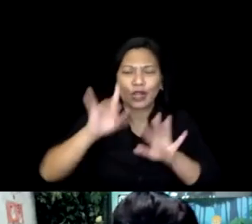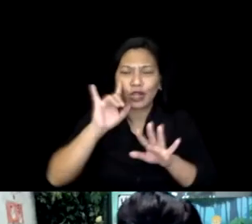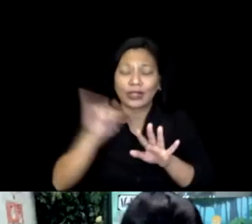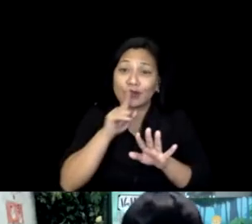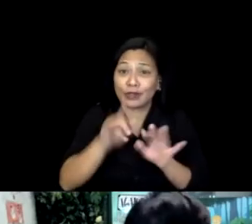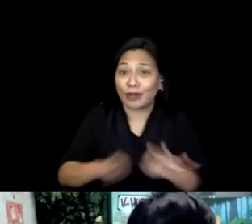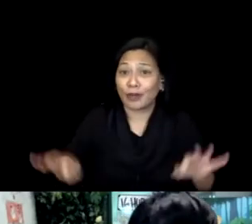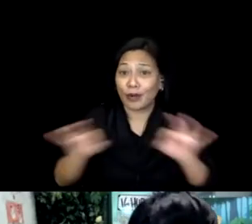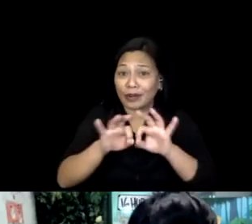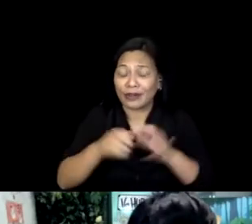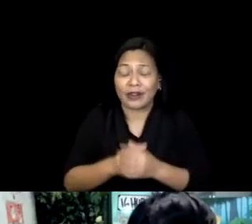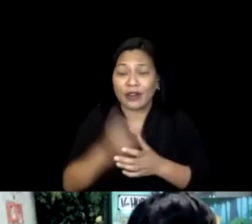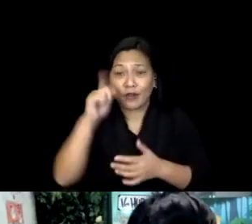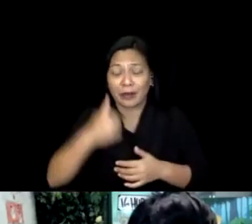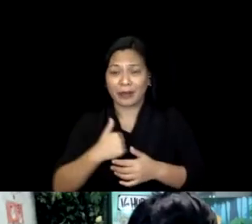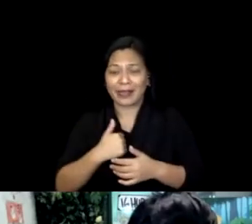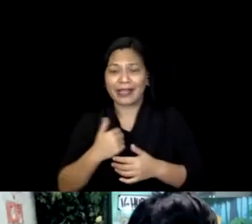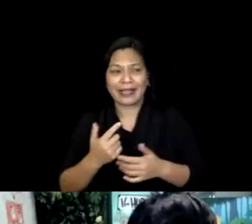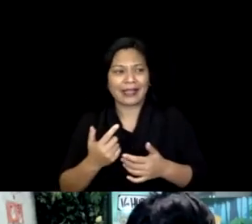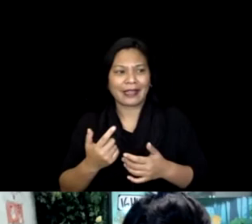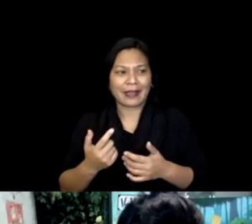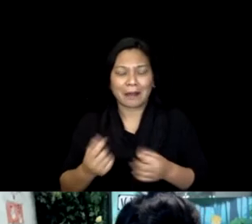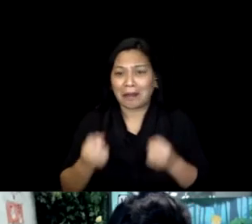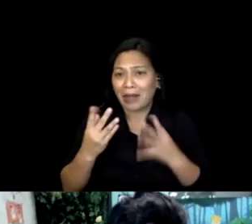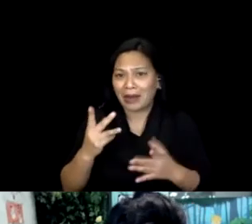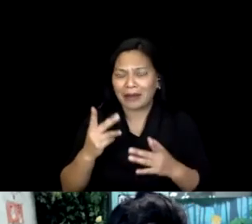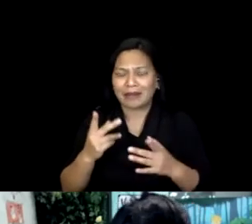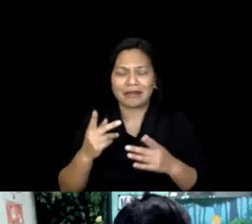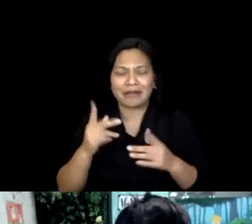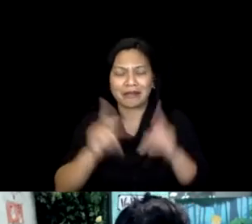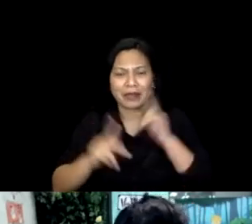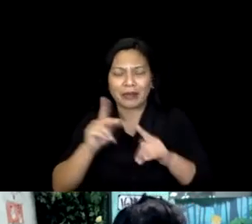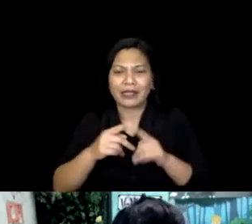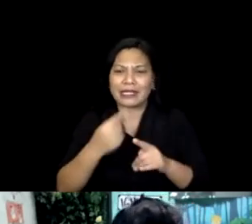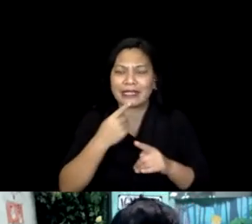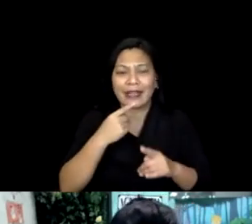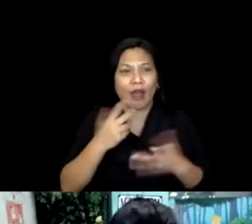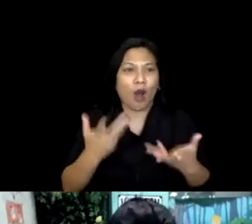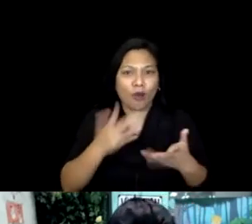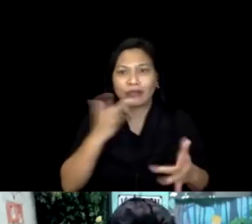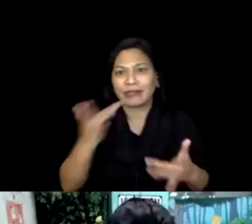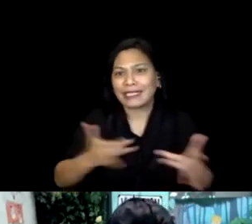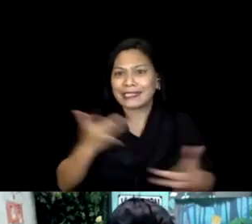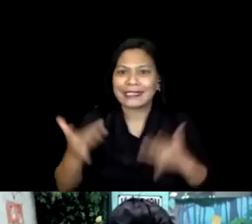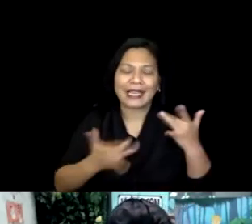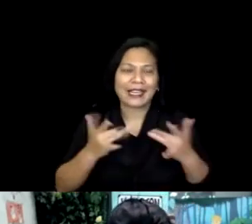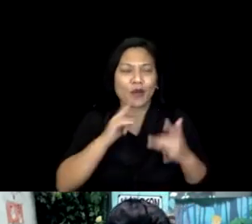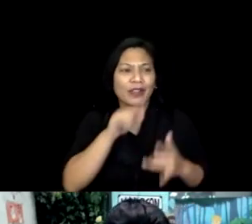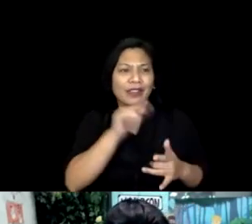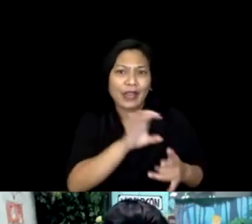heavy on me is that, you know, people express a lot of excitement in terms of having a show that centers racialized